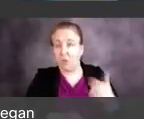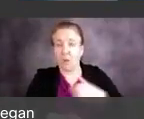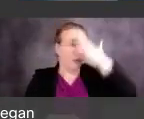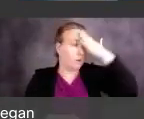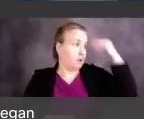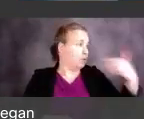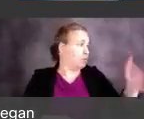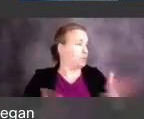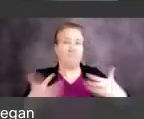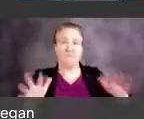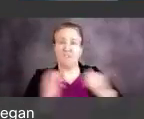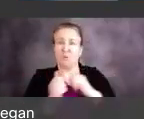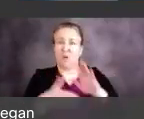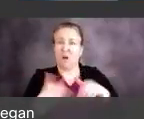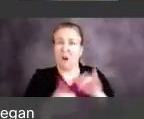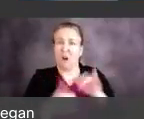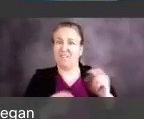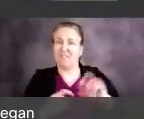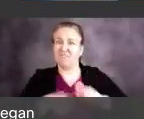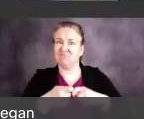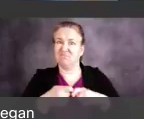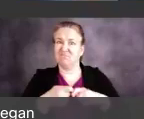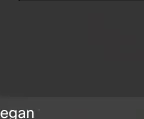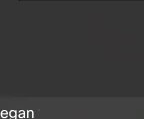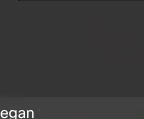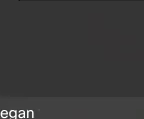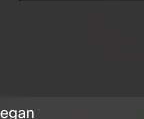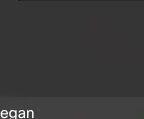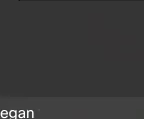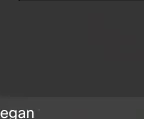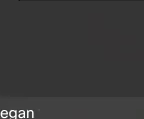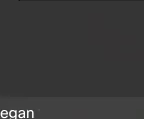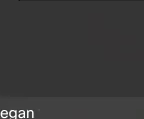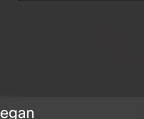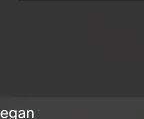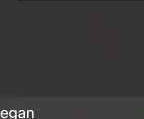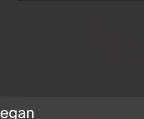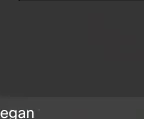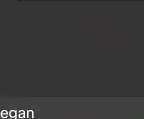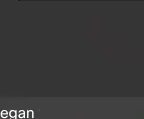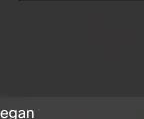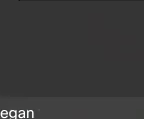yet. I do have one announcement, which is that the